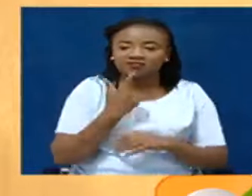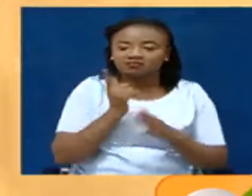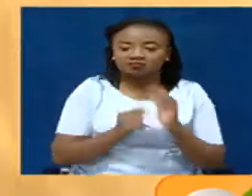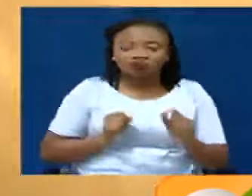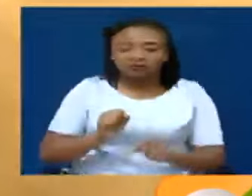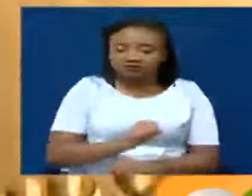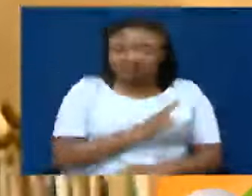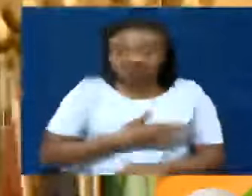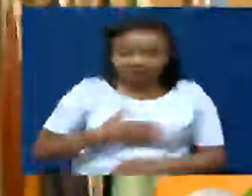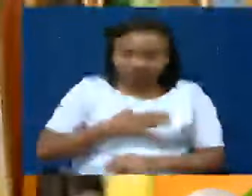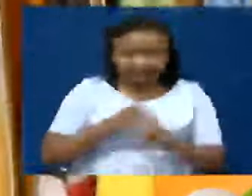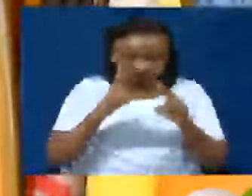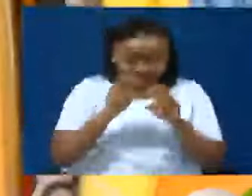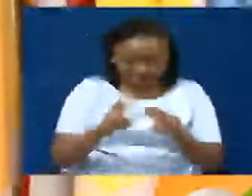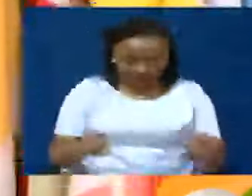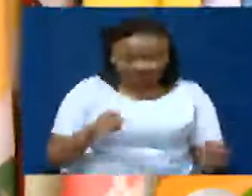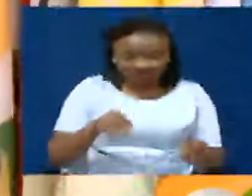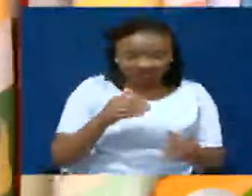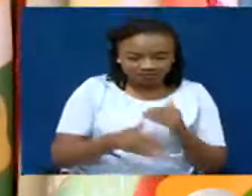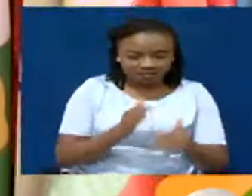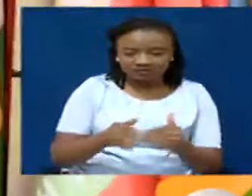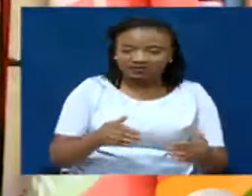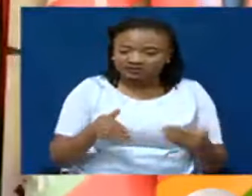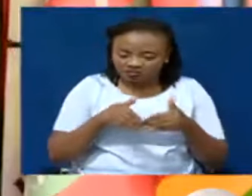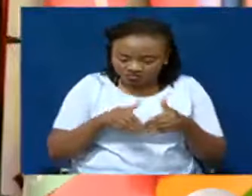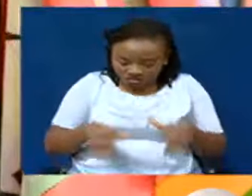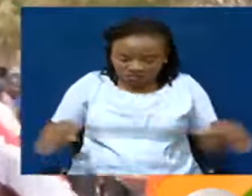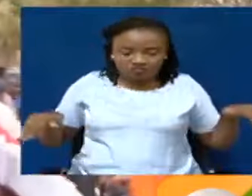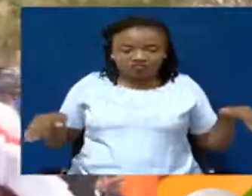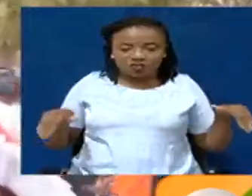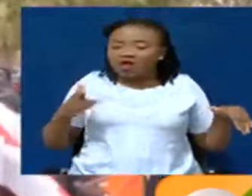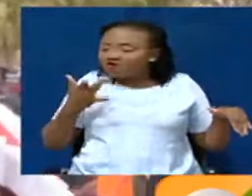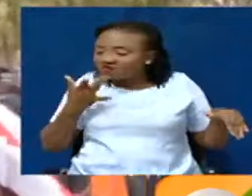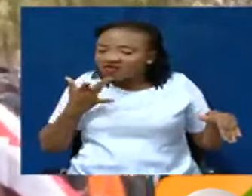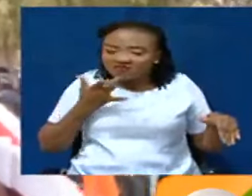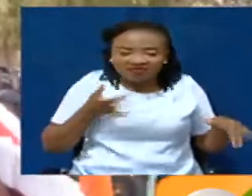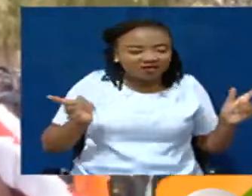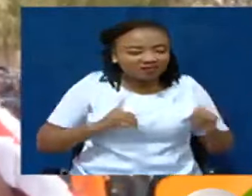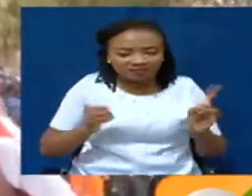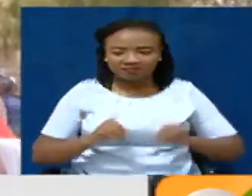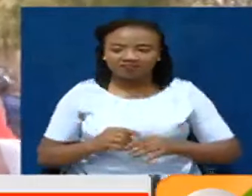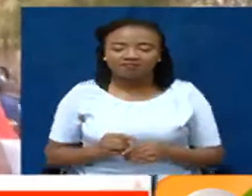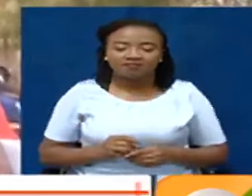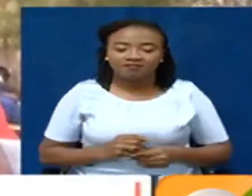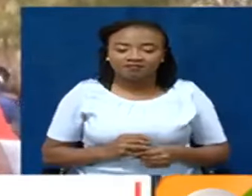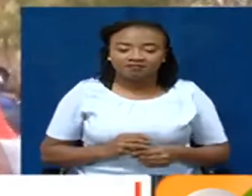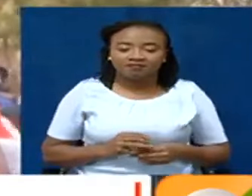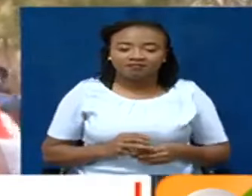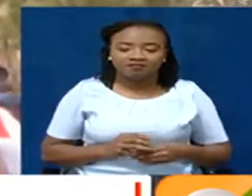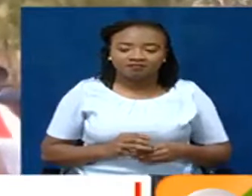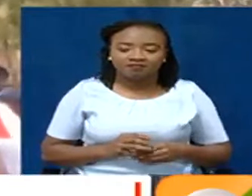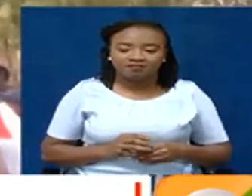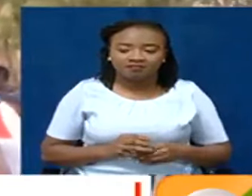Gachagua's impeachment devoid of bias and impartiality. Kile ningesema pia kwa bunge la Seneti ni